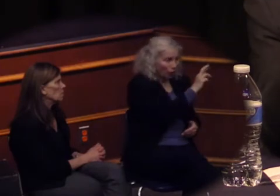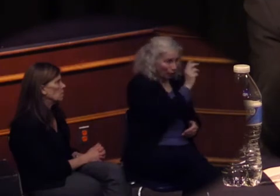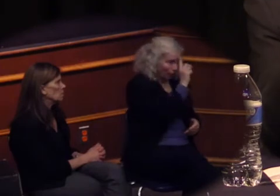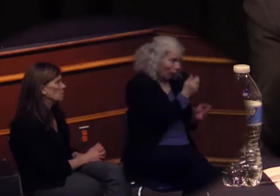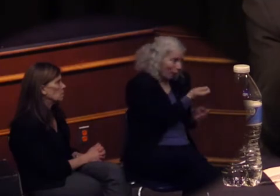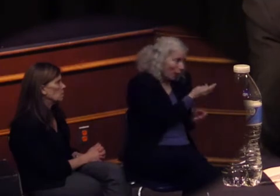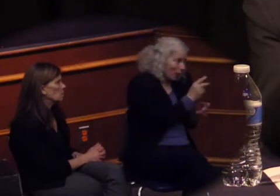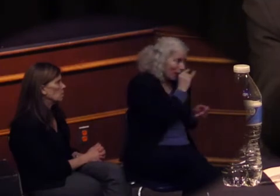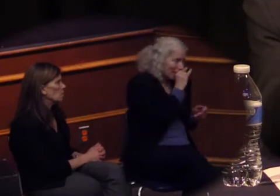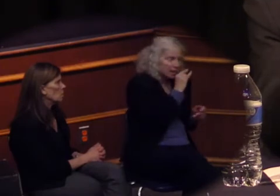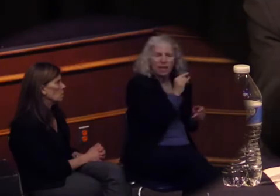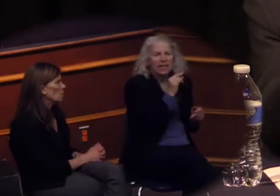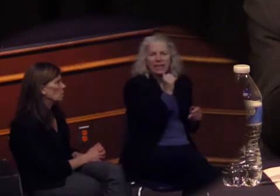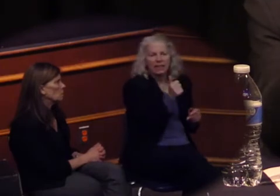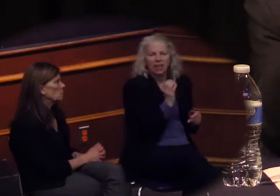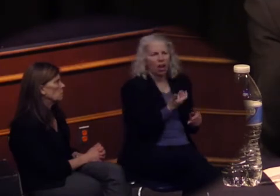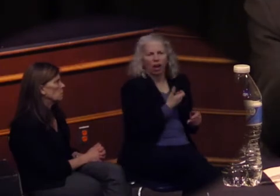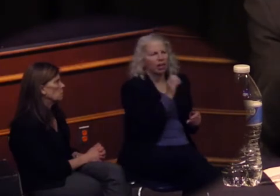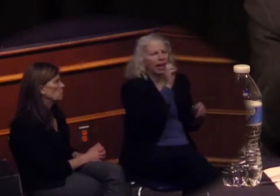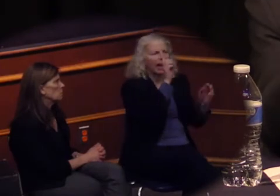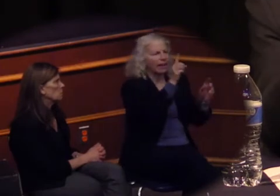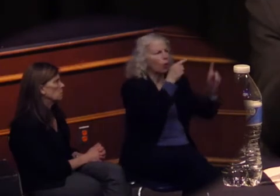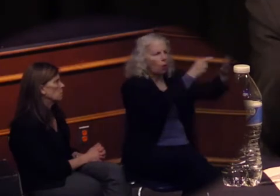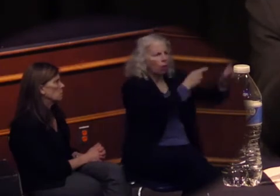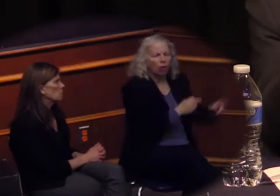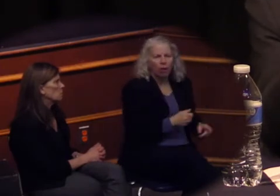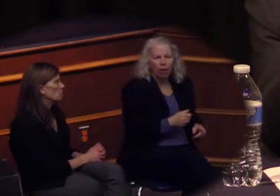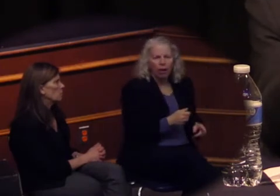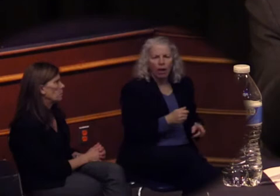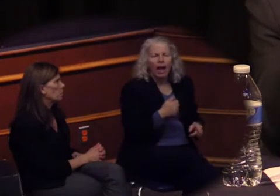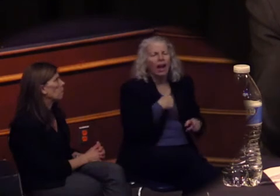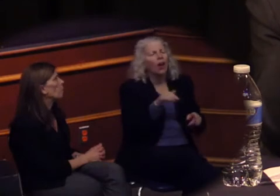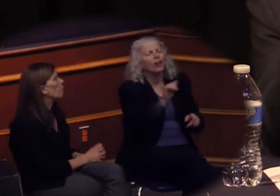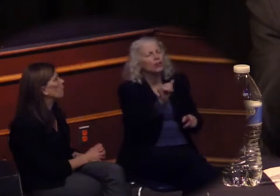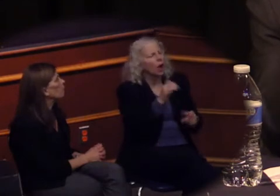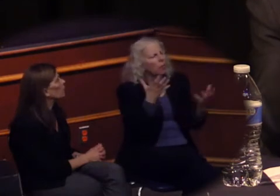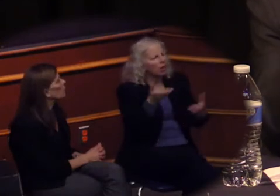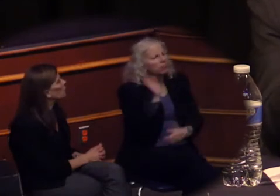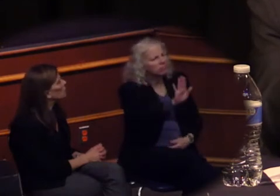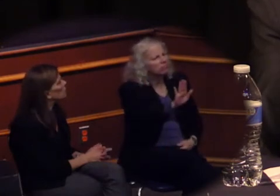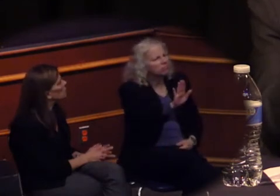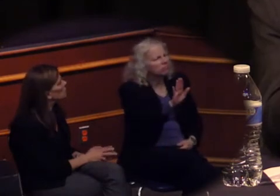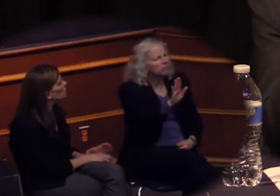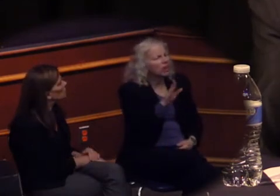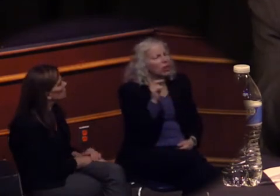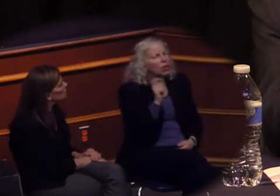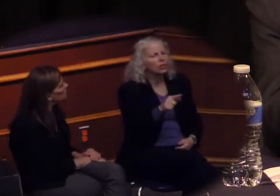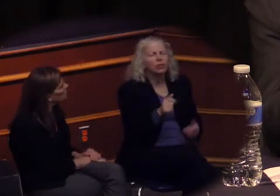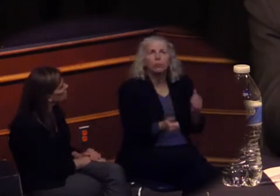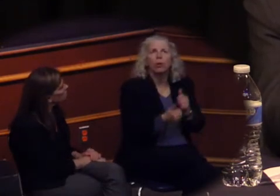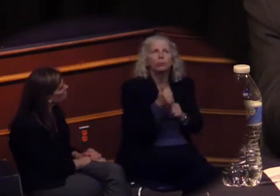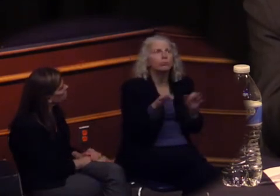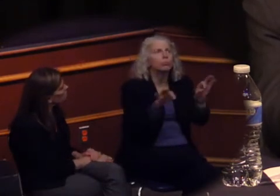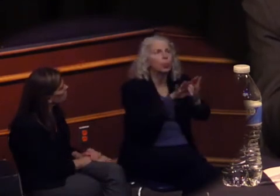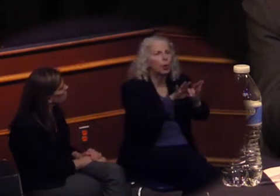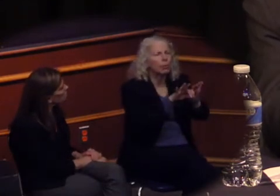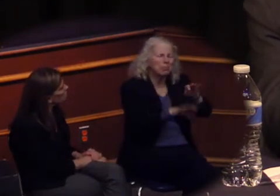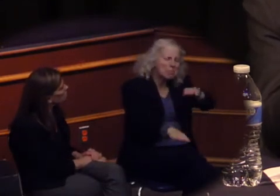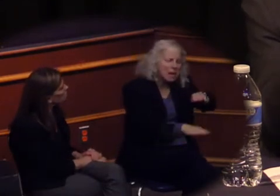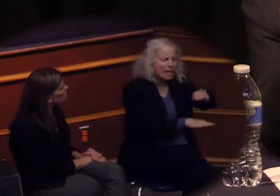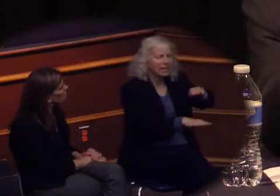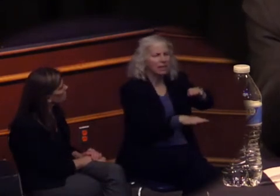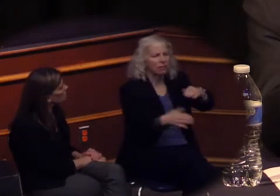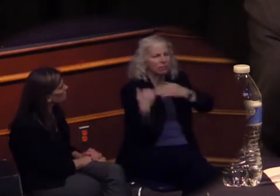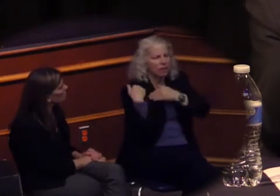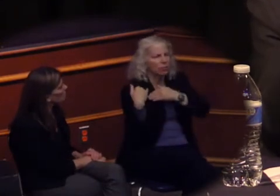not be our education agenda. I also oppose that ballot question. Our most important fundamental responsibility